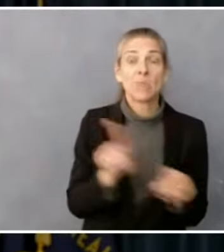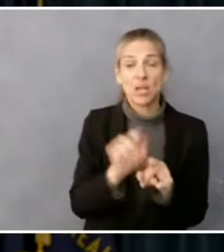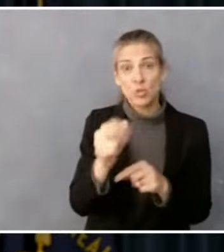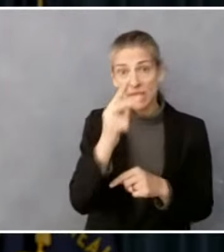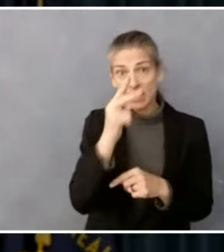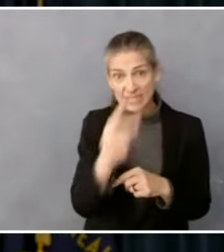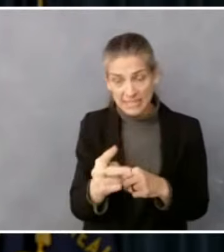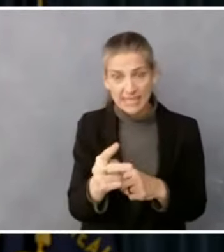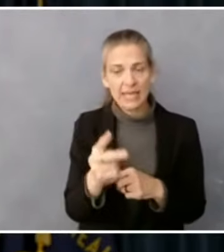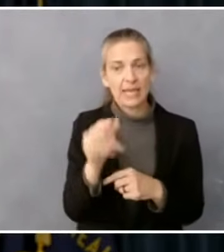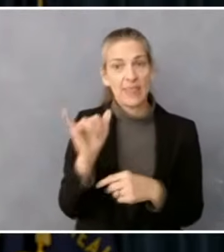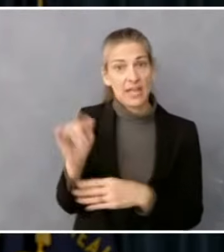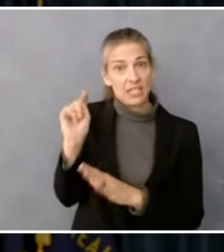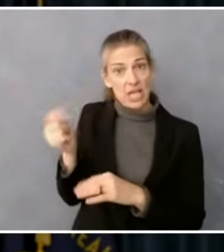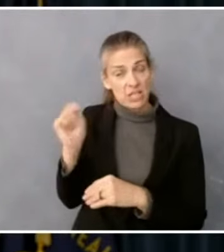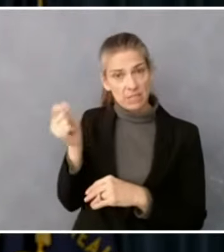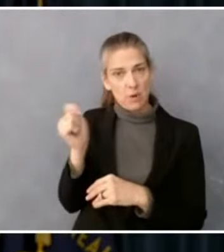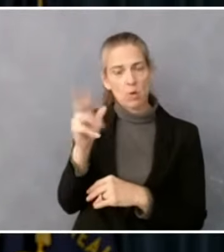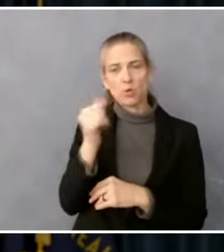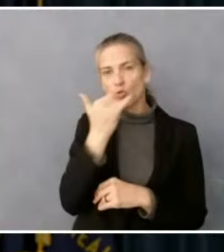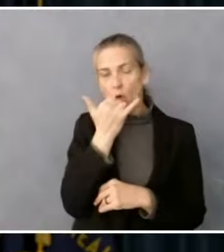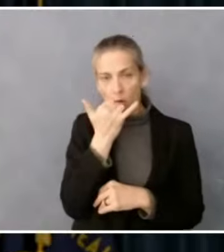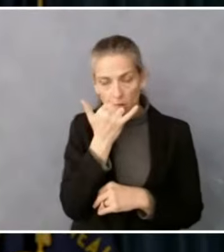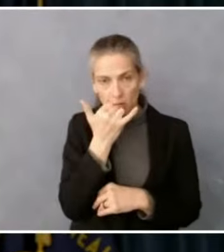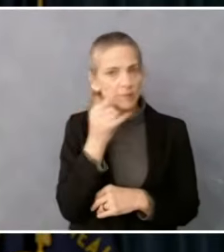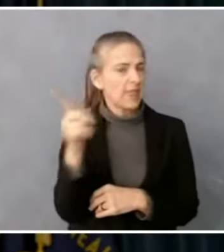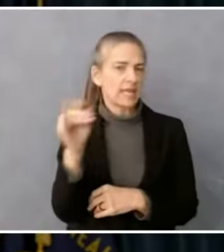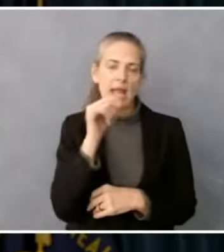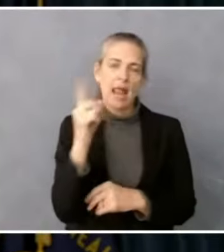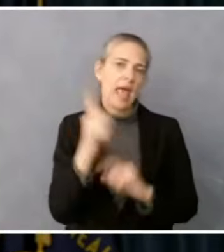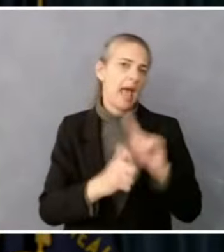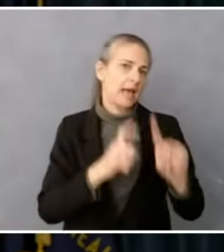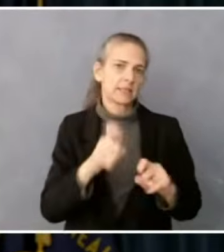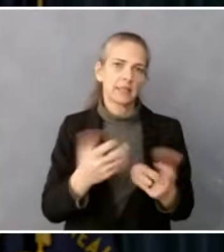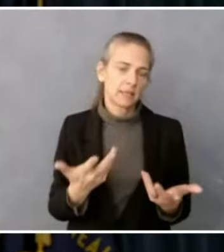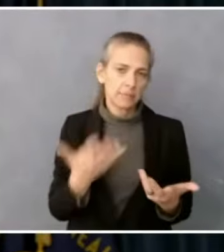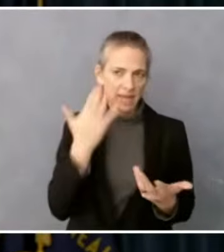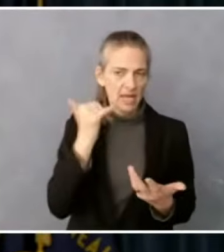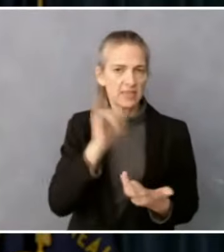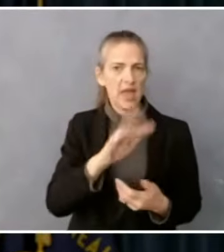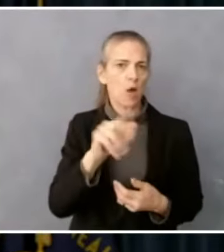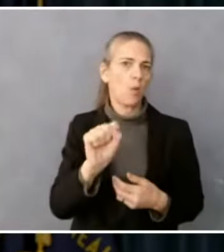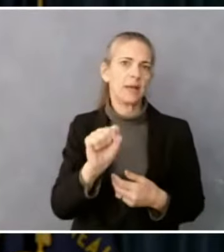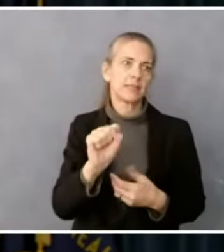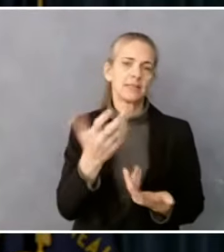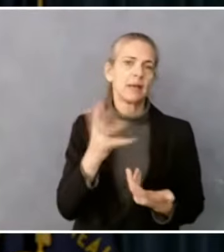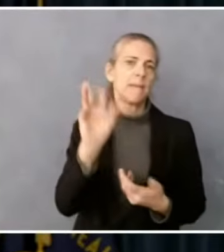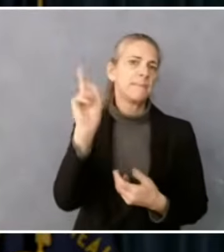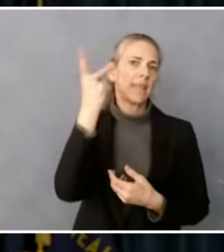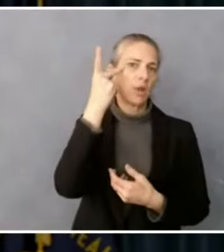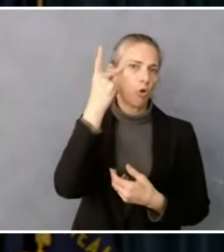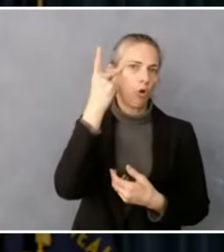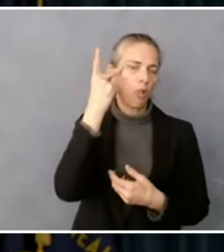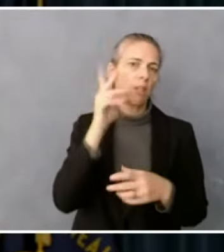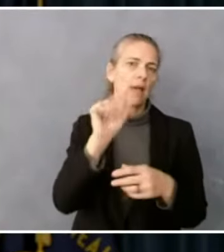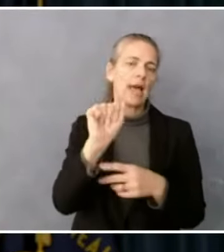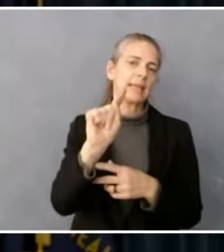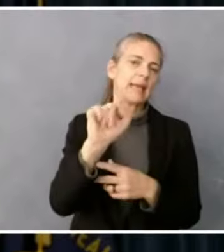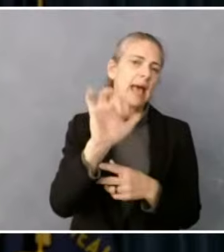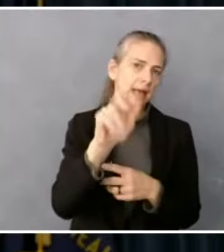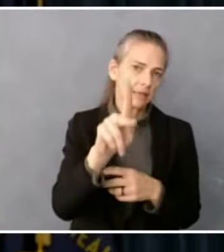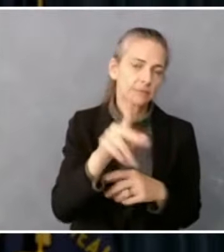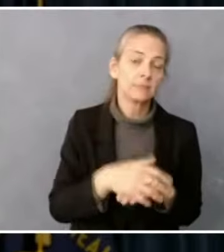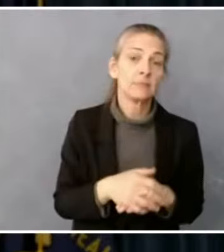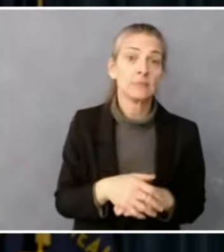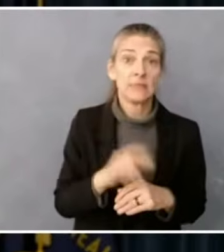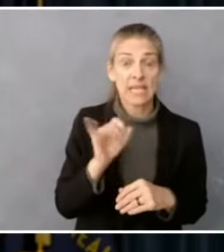that testimony was wrong, and they didn't ask questions because it was merely a political attack. Listen, if